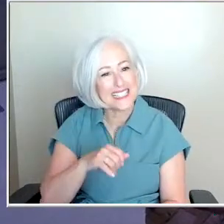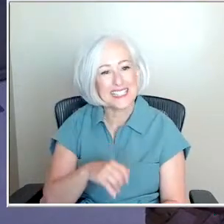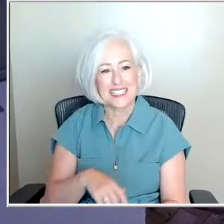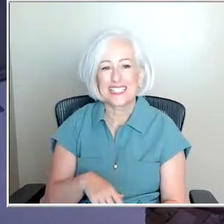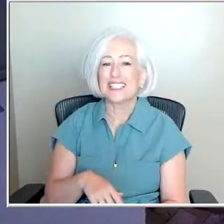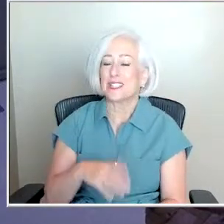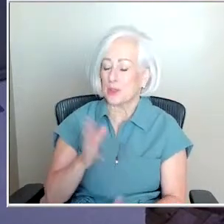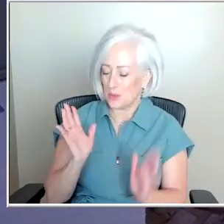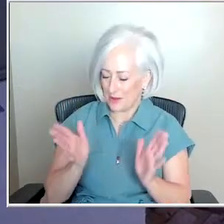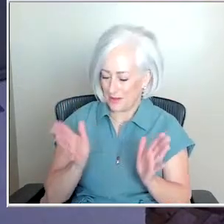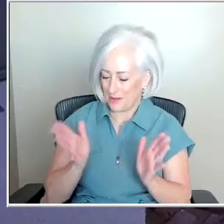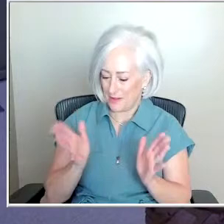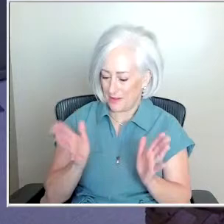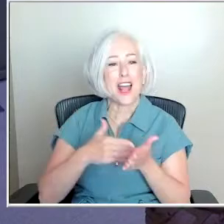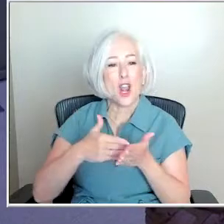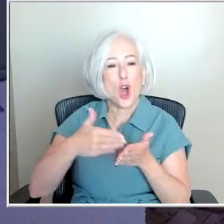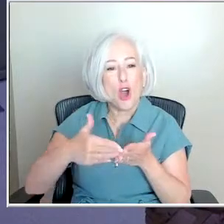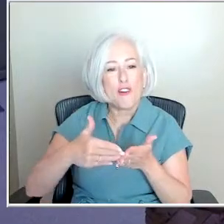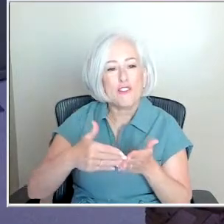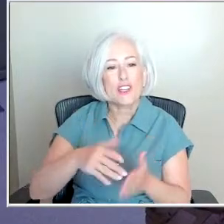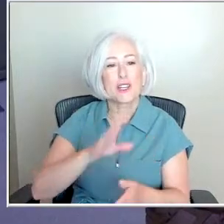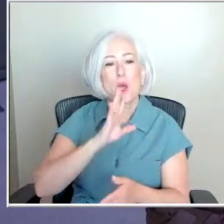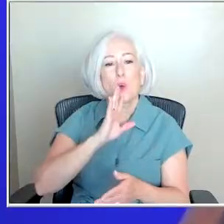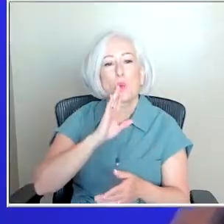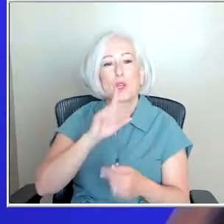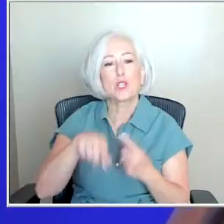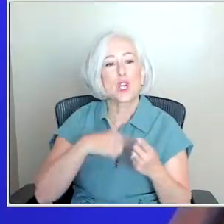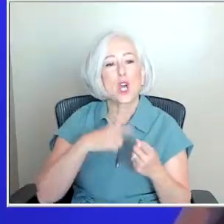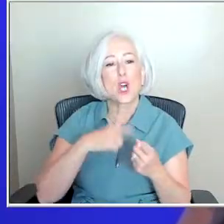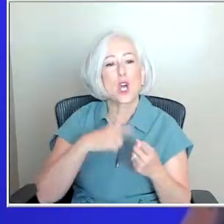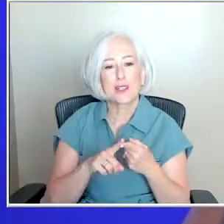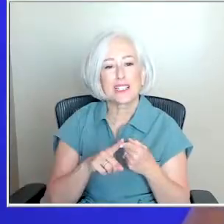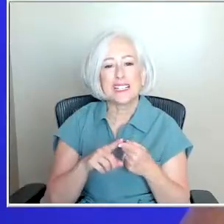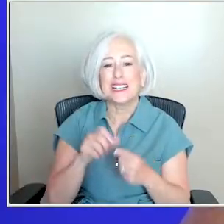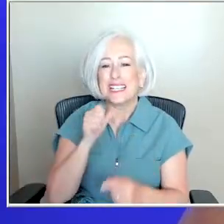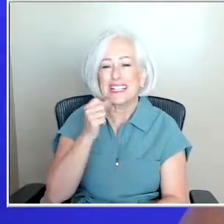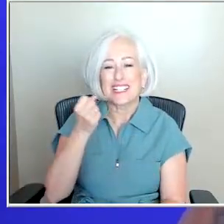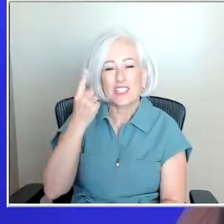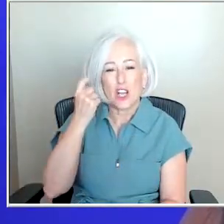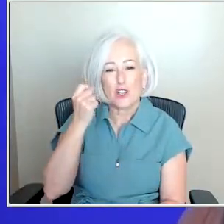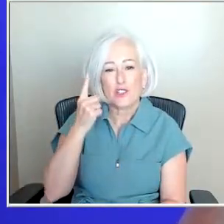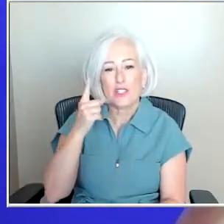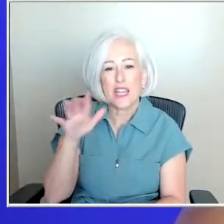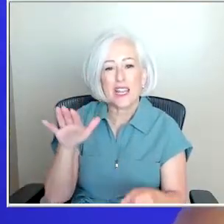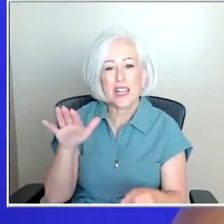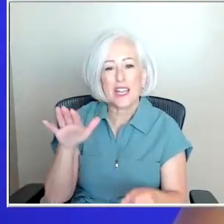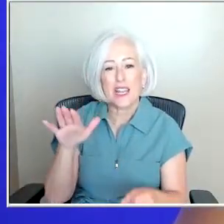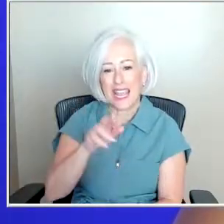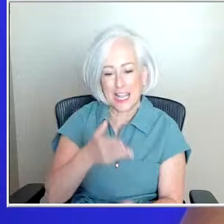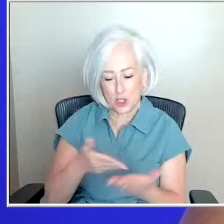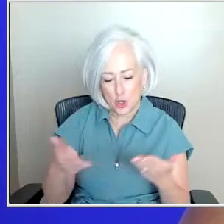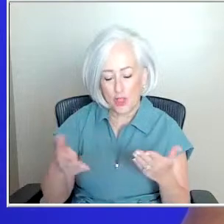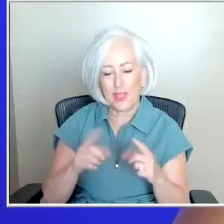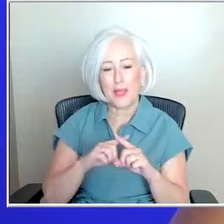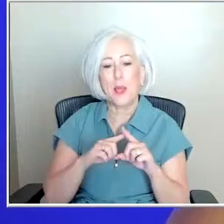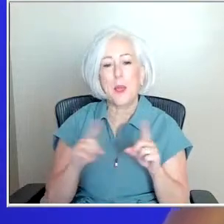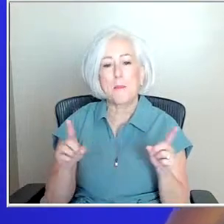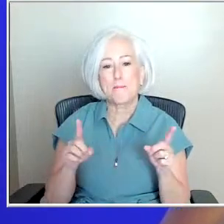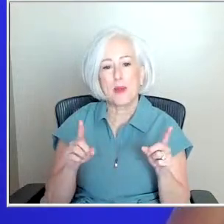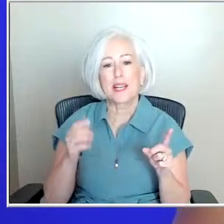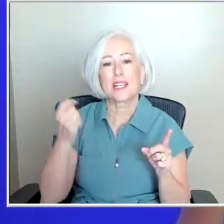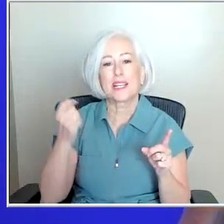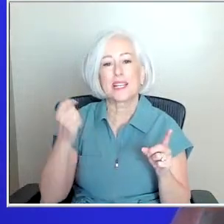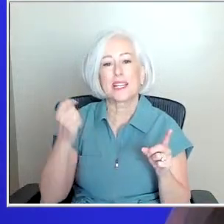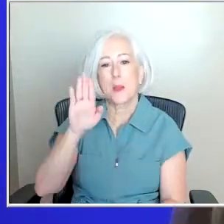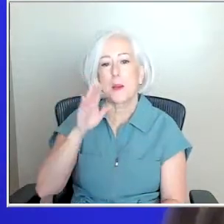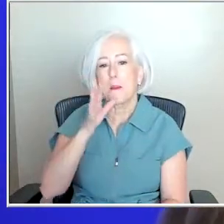it quite a bit. We've talked about he doesn't quite understand the whole cancer thing. Right. But that mommy was sick when Bryn